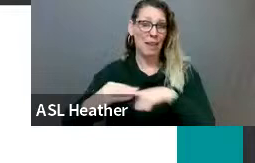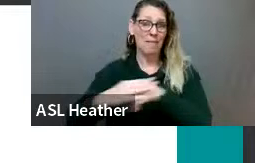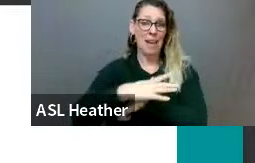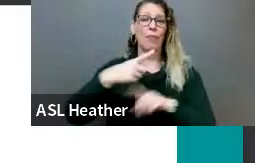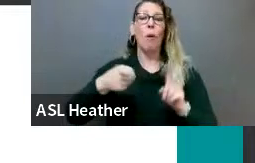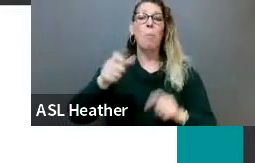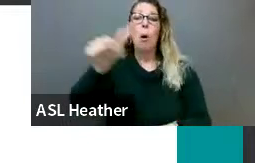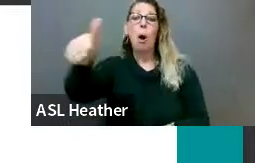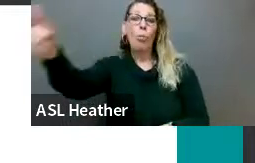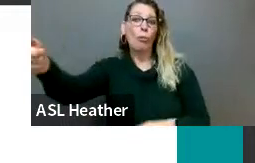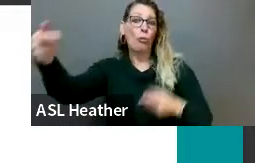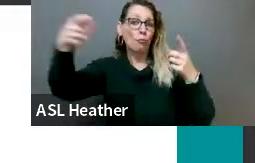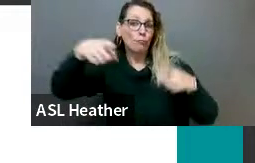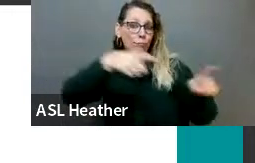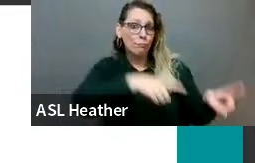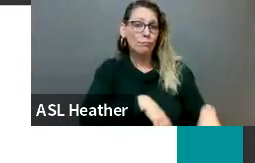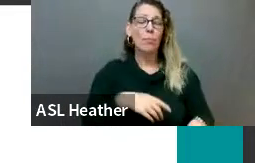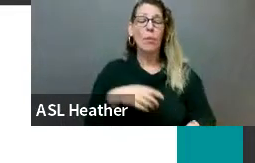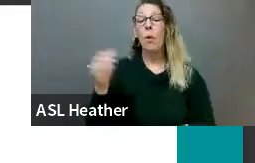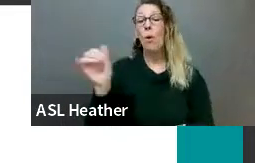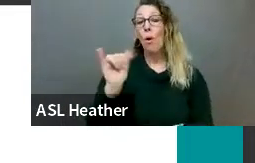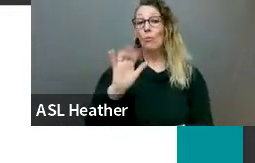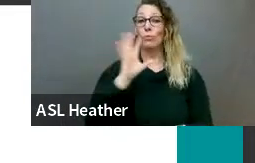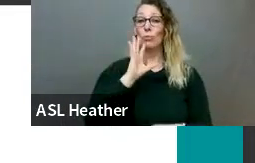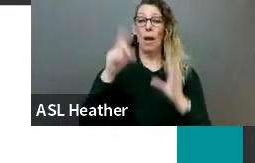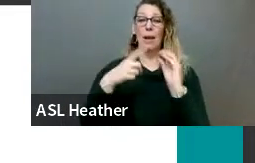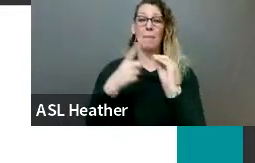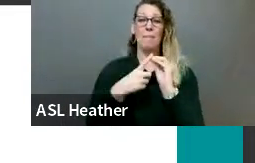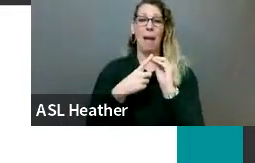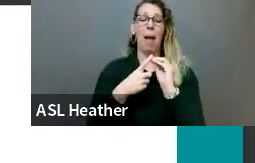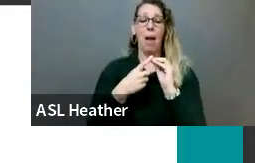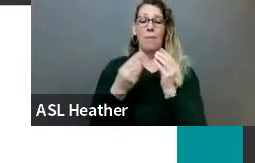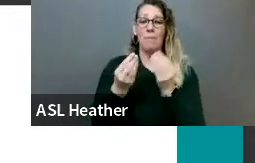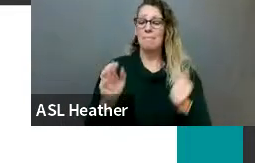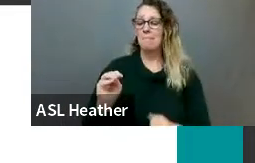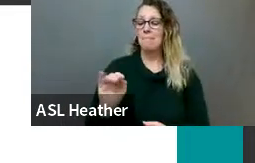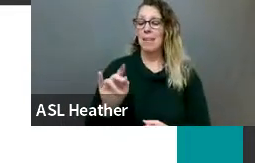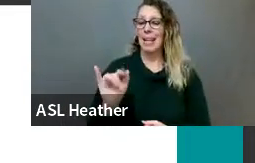actions. We'll also be talking about mitigation. So what